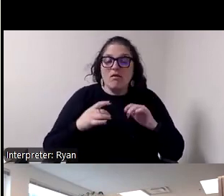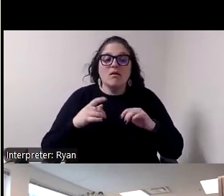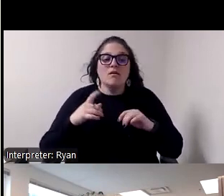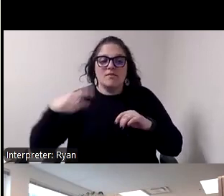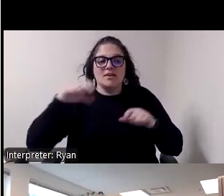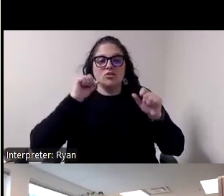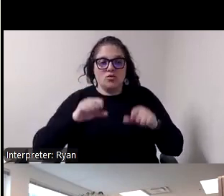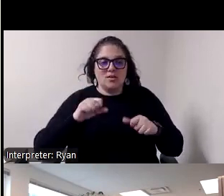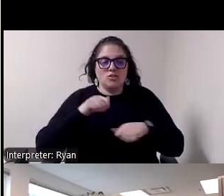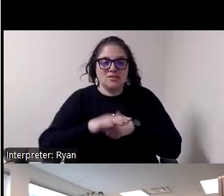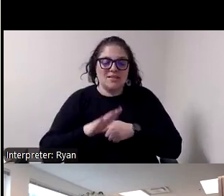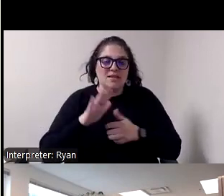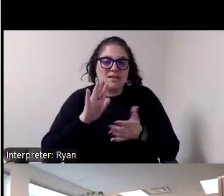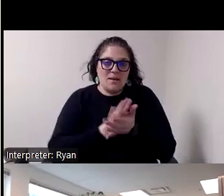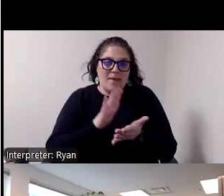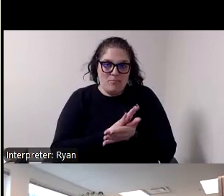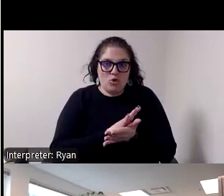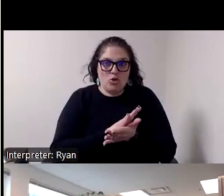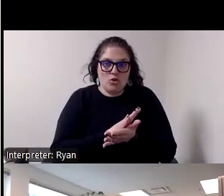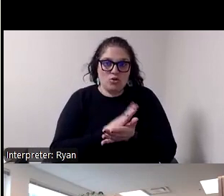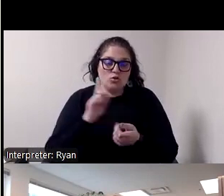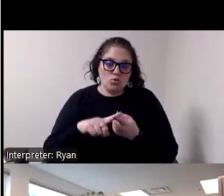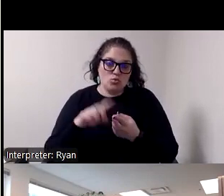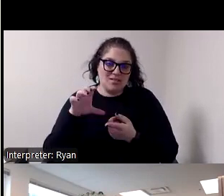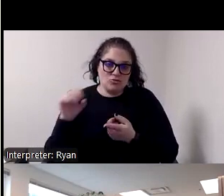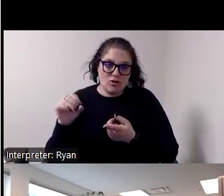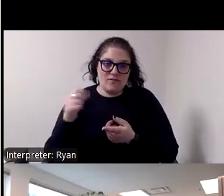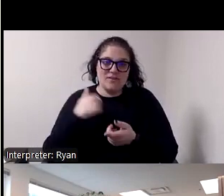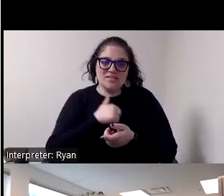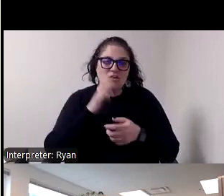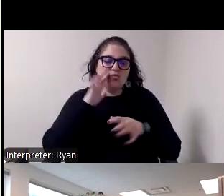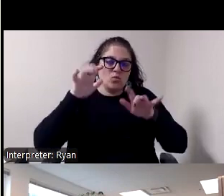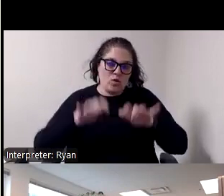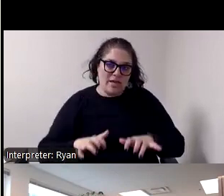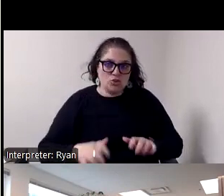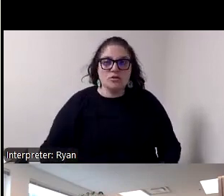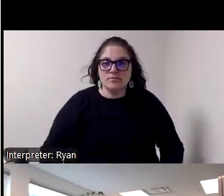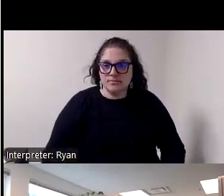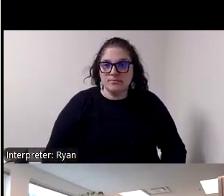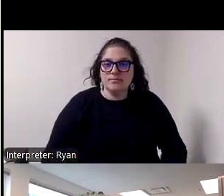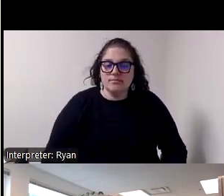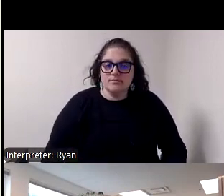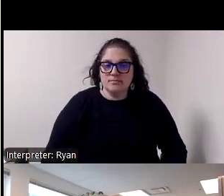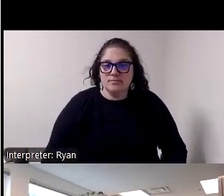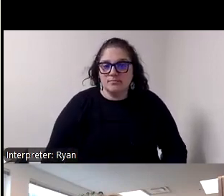can just go ahead and just send a physical timesheet to central office and we will enter the timesheet.